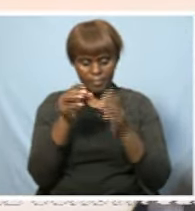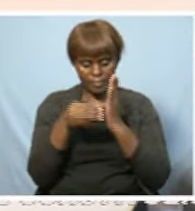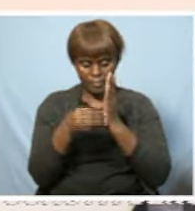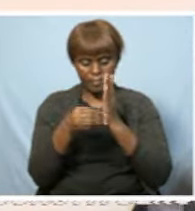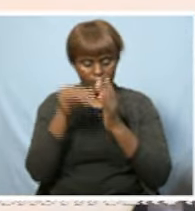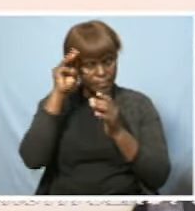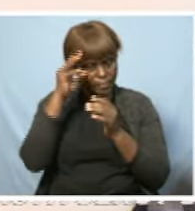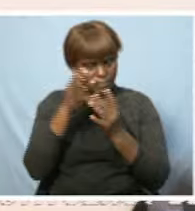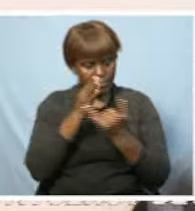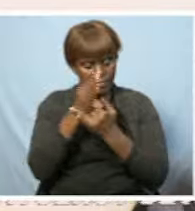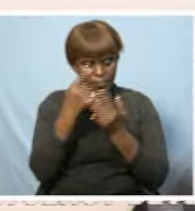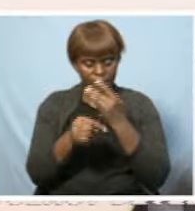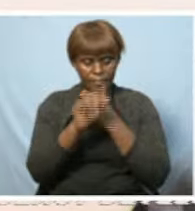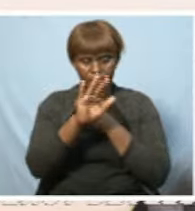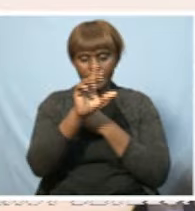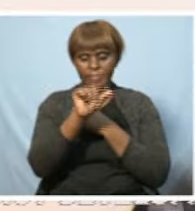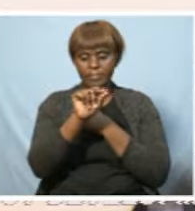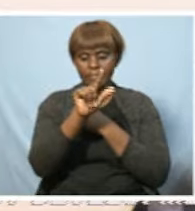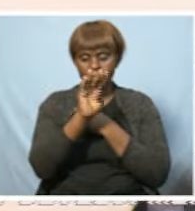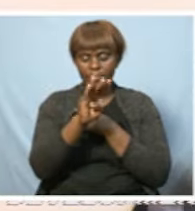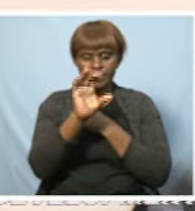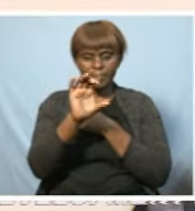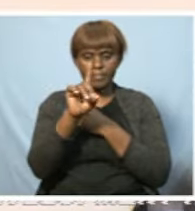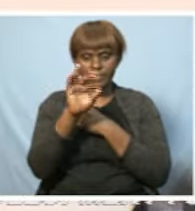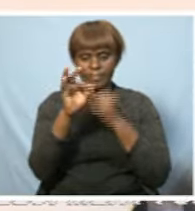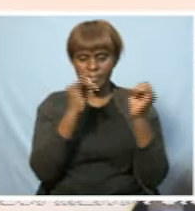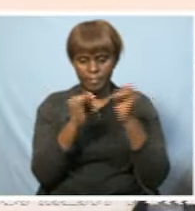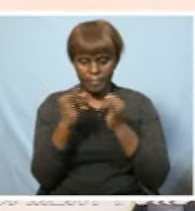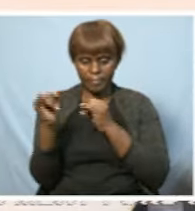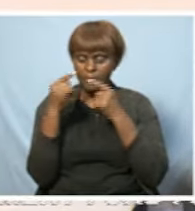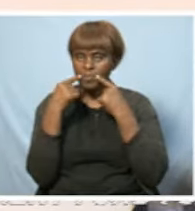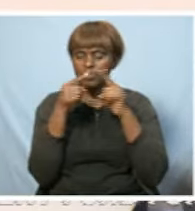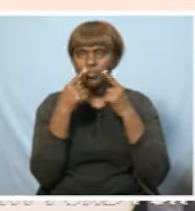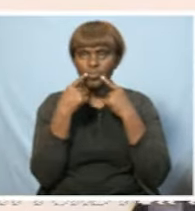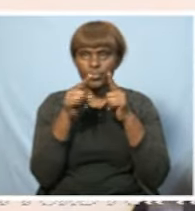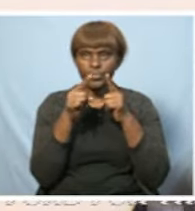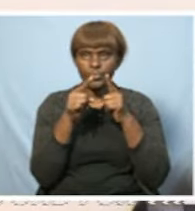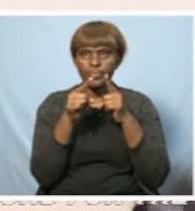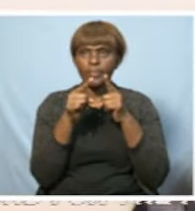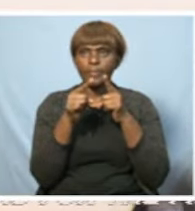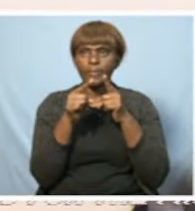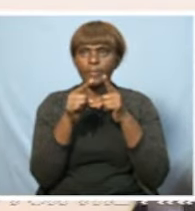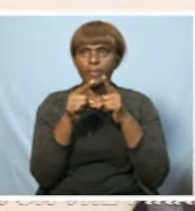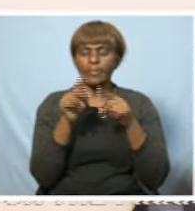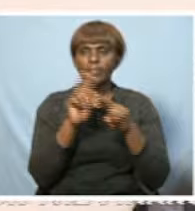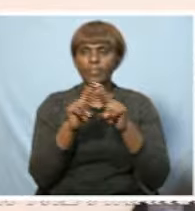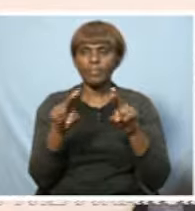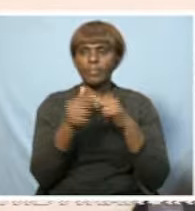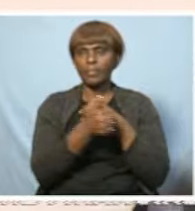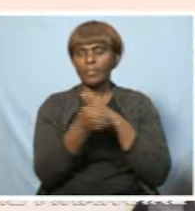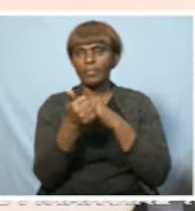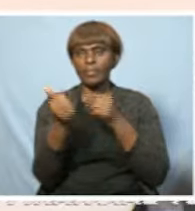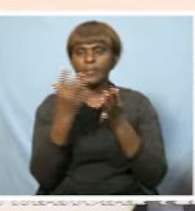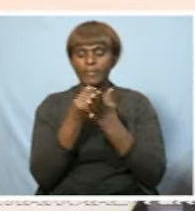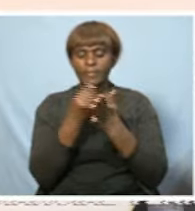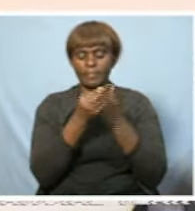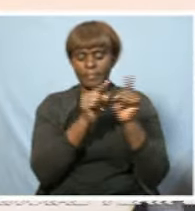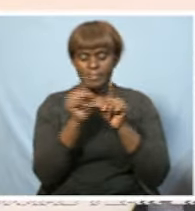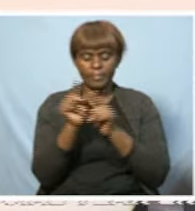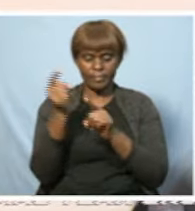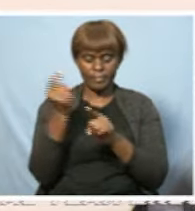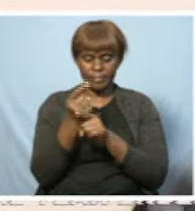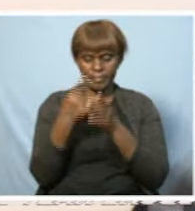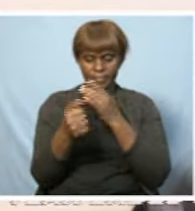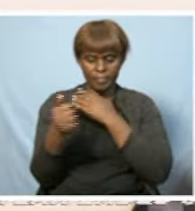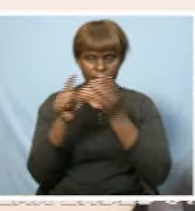through the 2024 CDF implementation circular. Chair, the other funds were also from loan recoveries